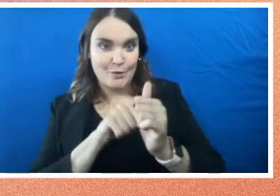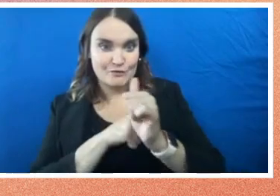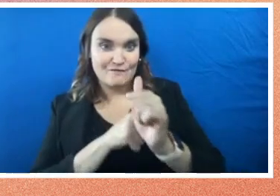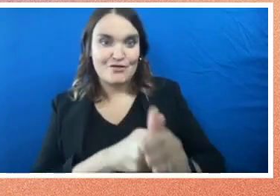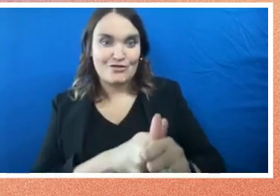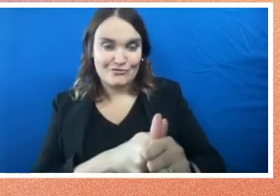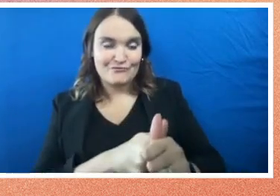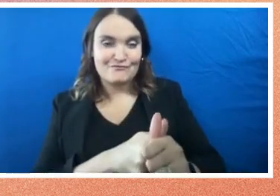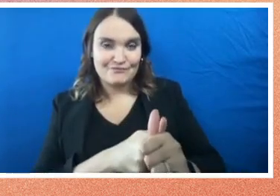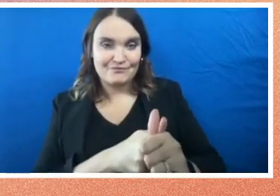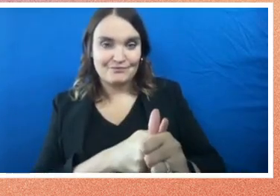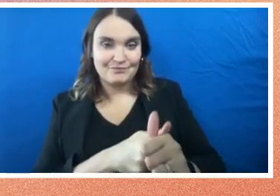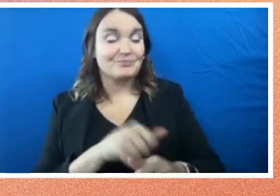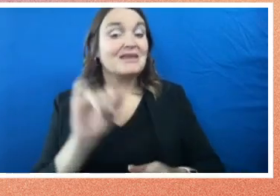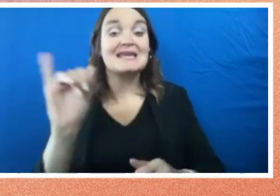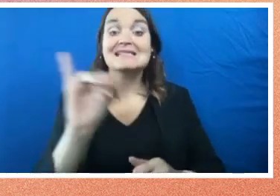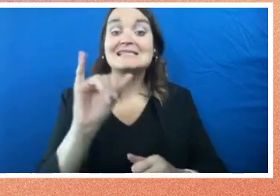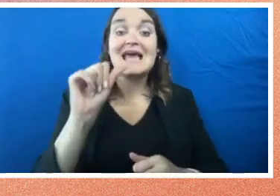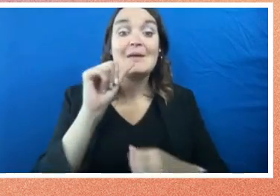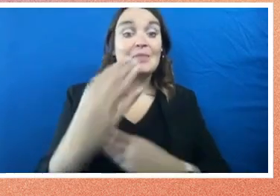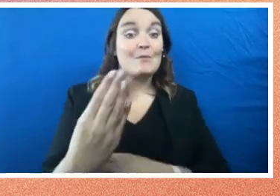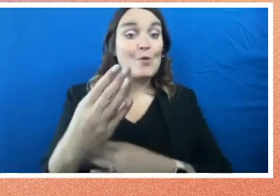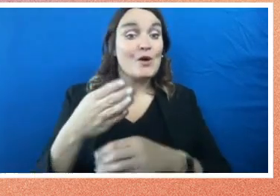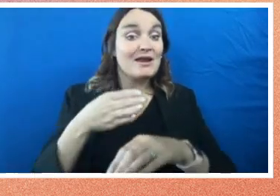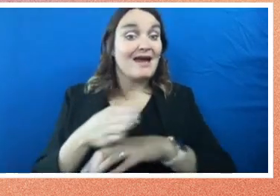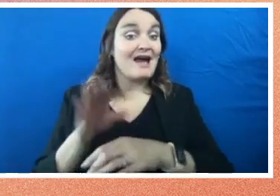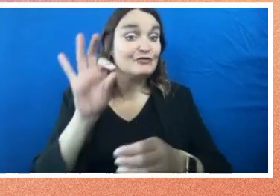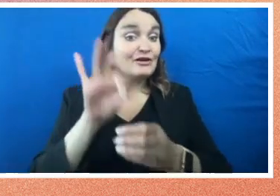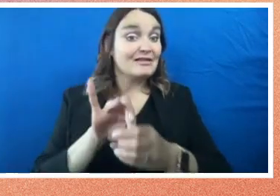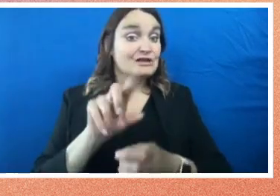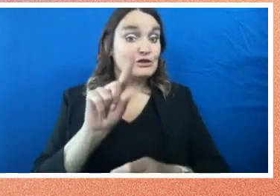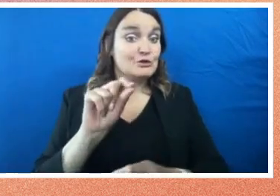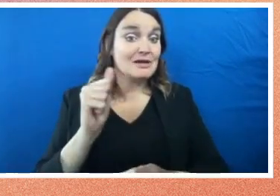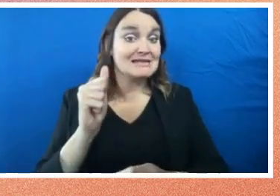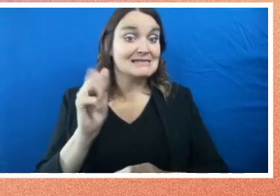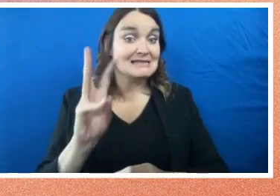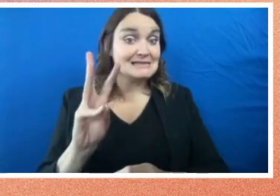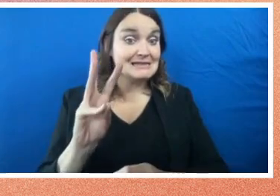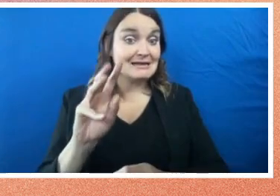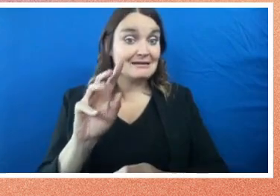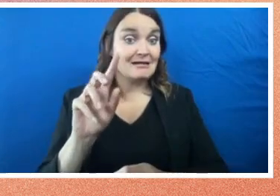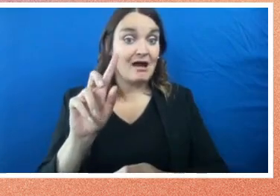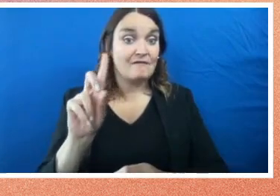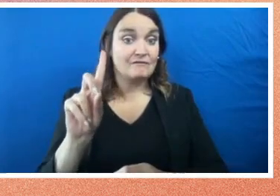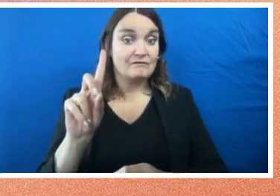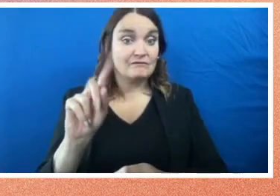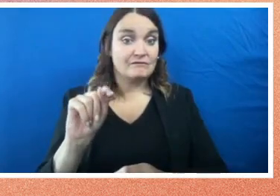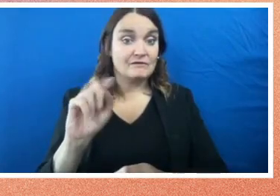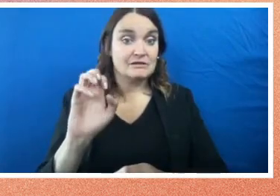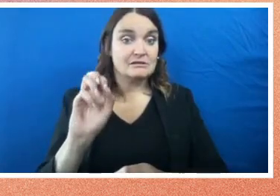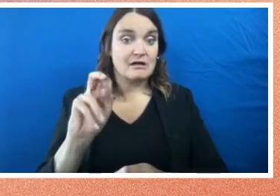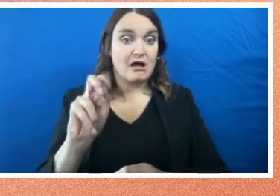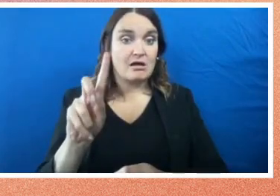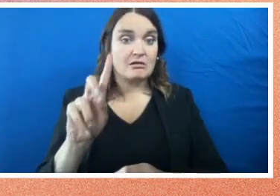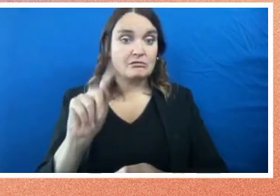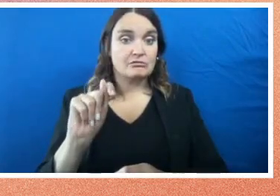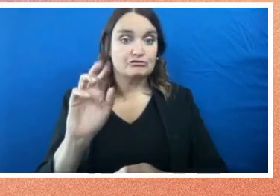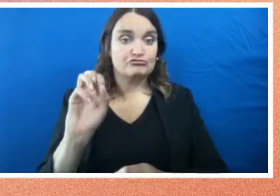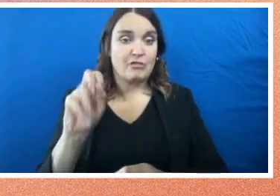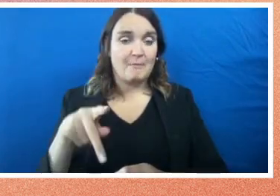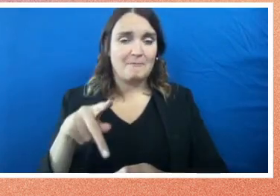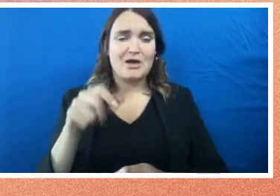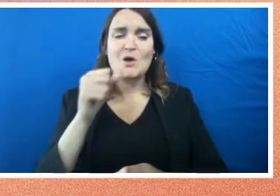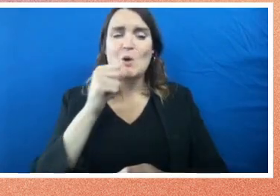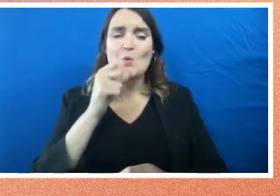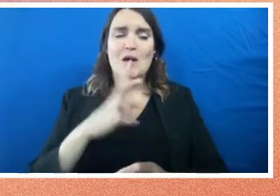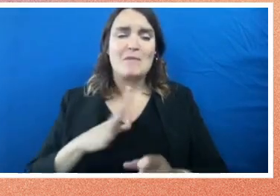the morning after the election in 2016 of Donald Trump, when women from across the country